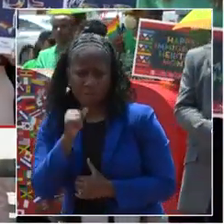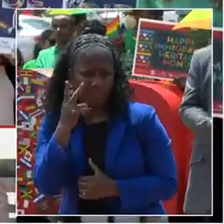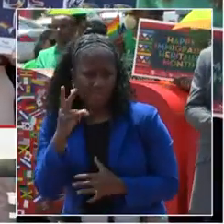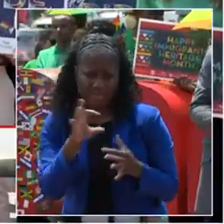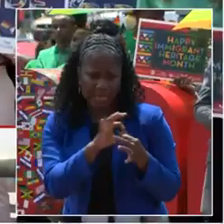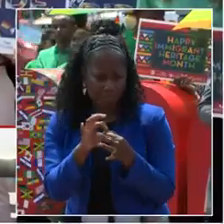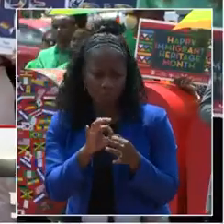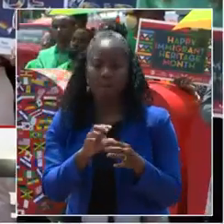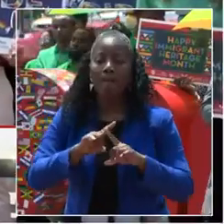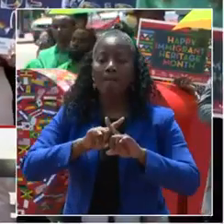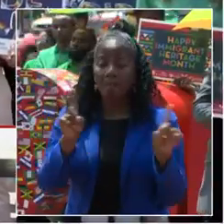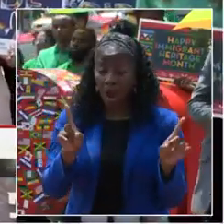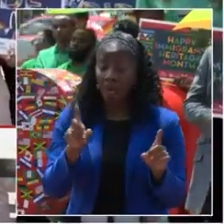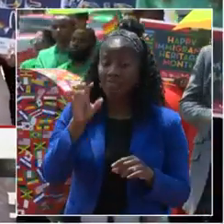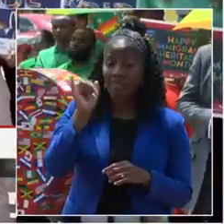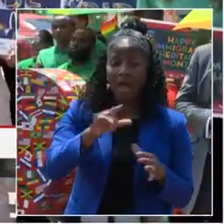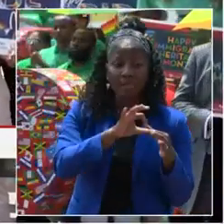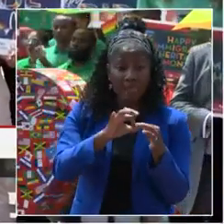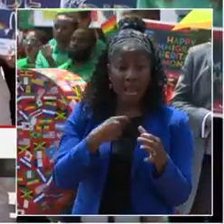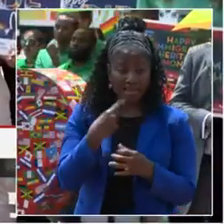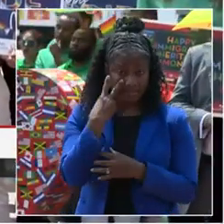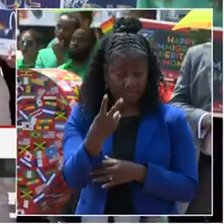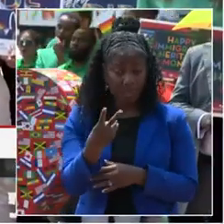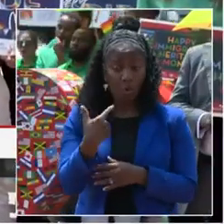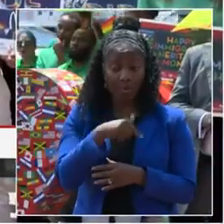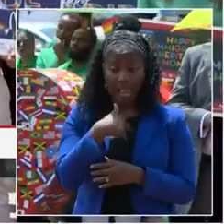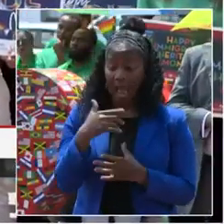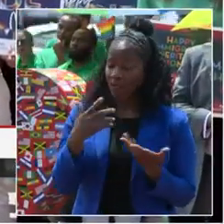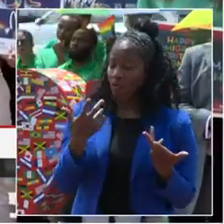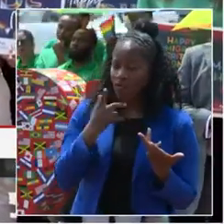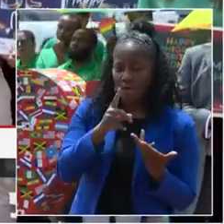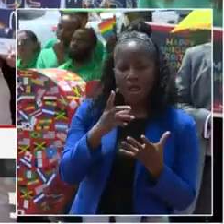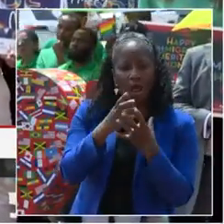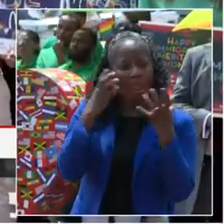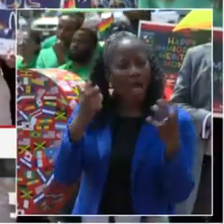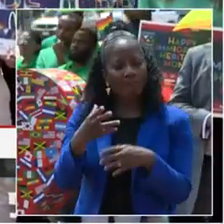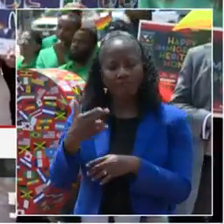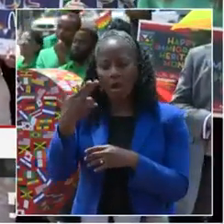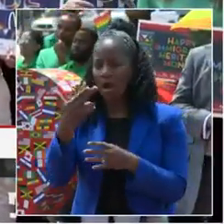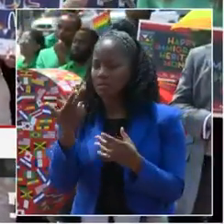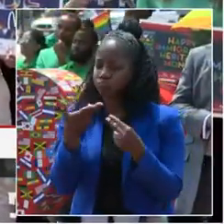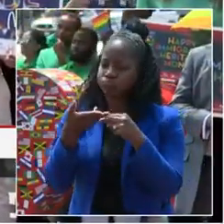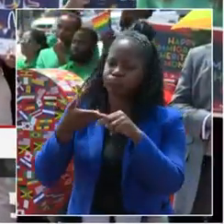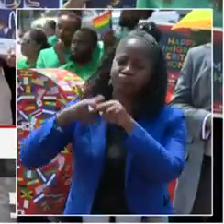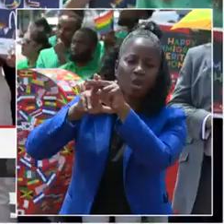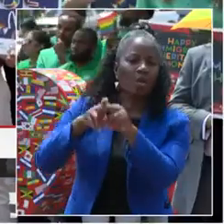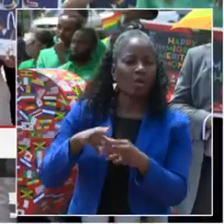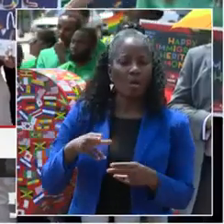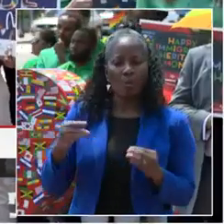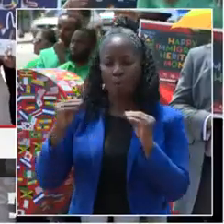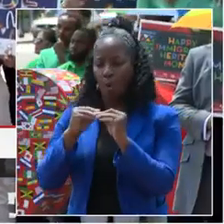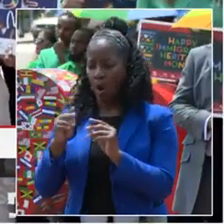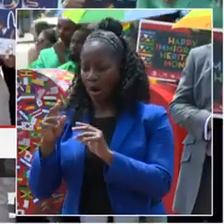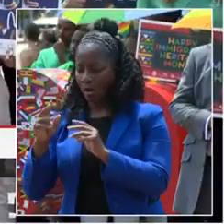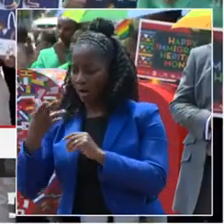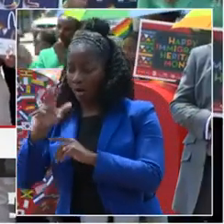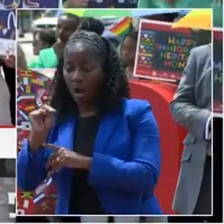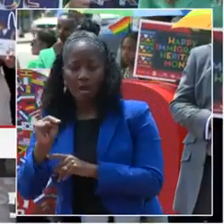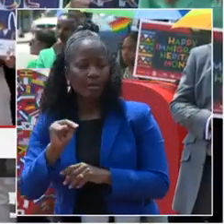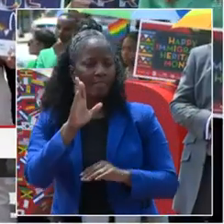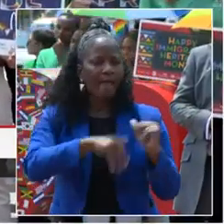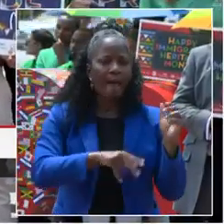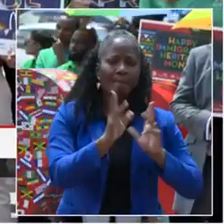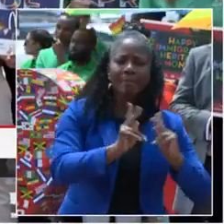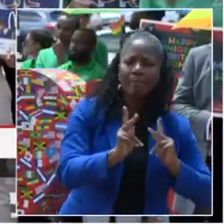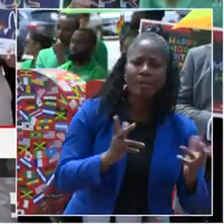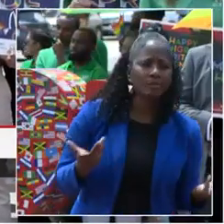do see is that we have a proliferation of guns in our country, more guns than people, and we